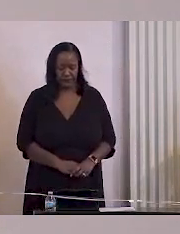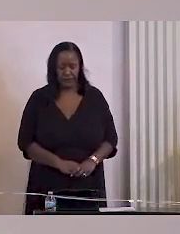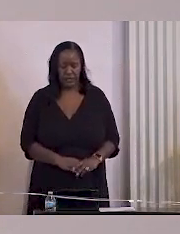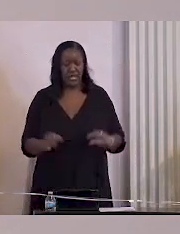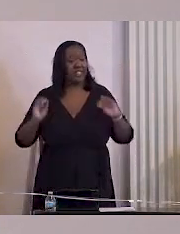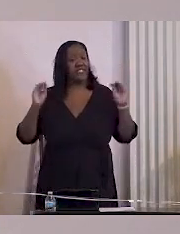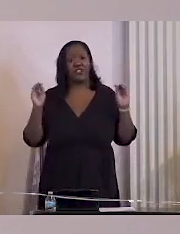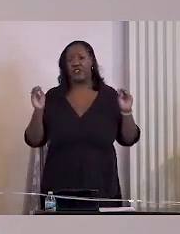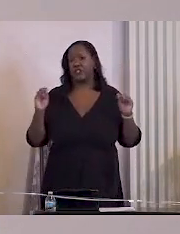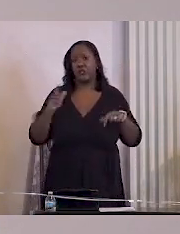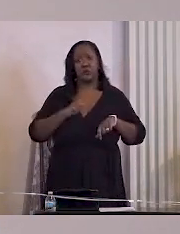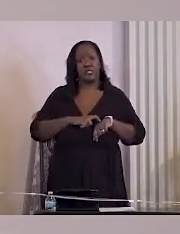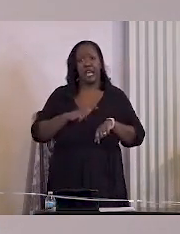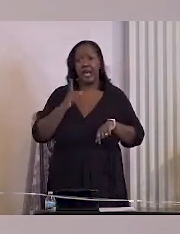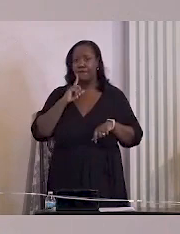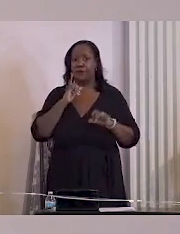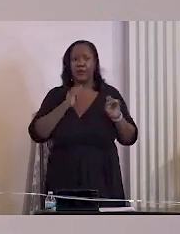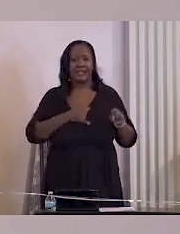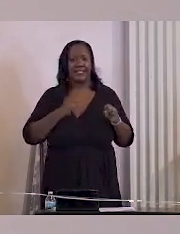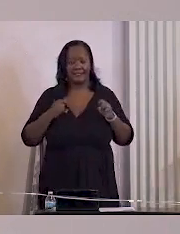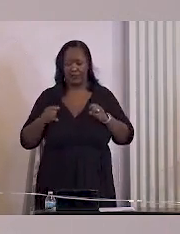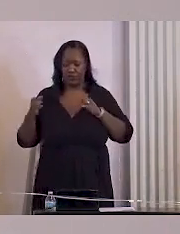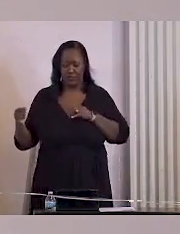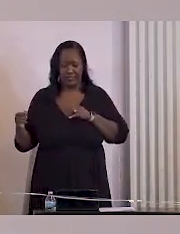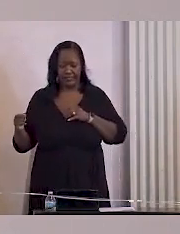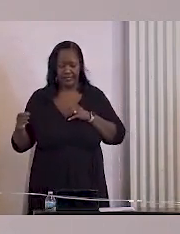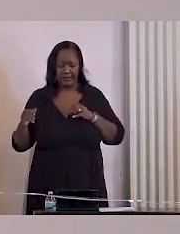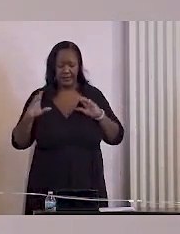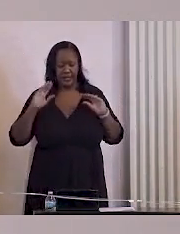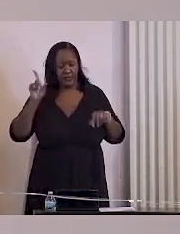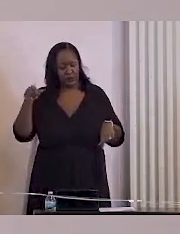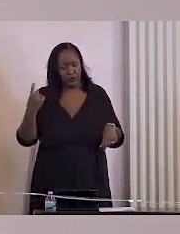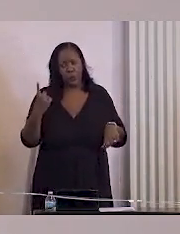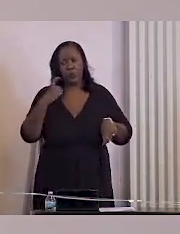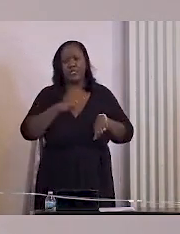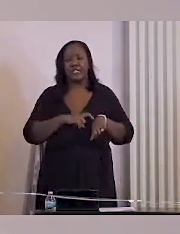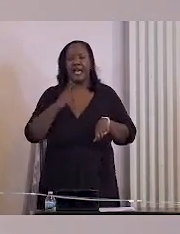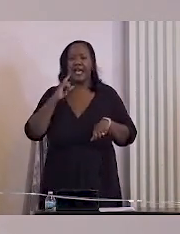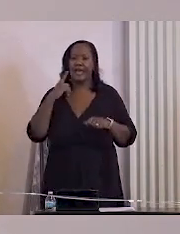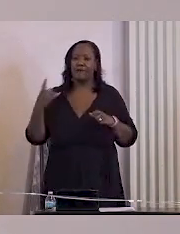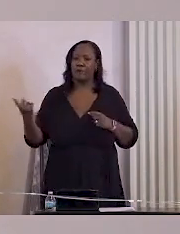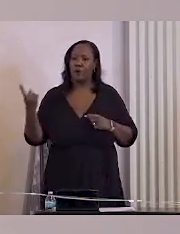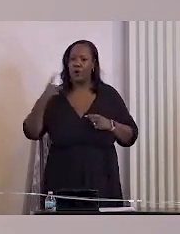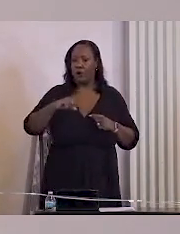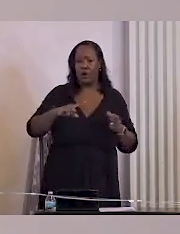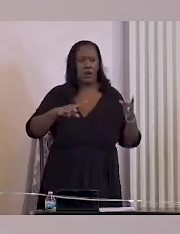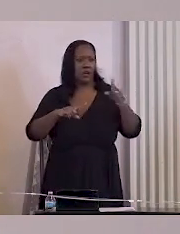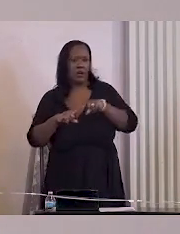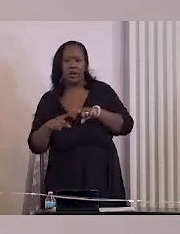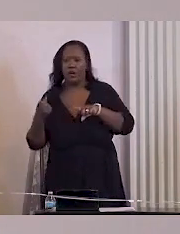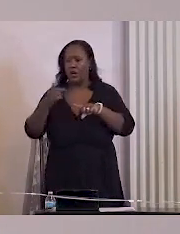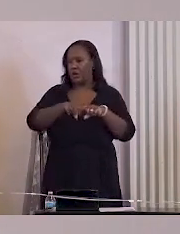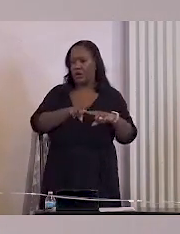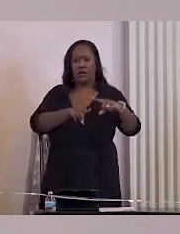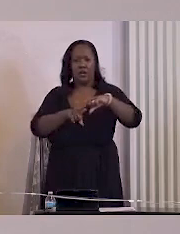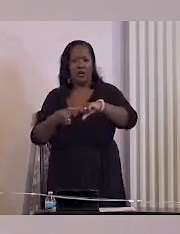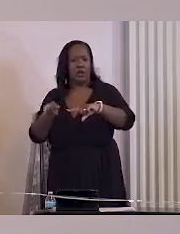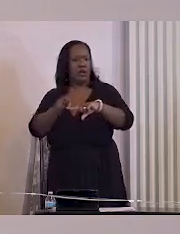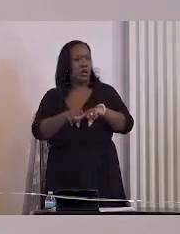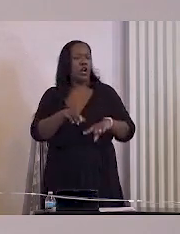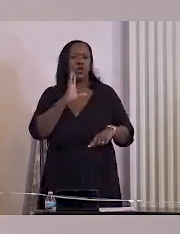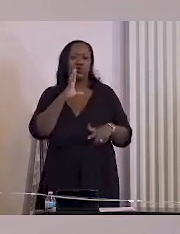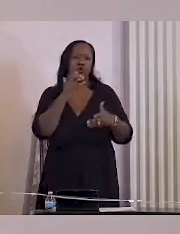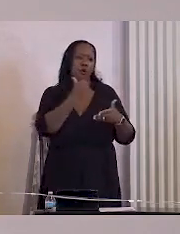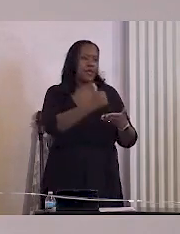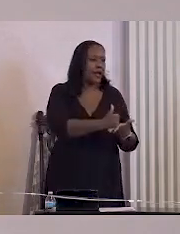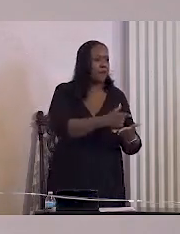There is no time for individualism. There is only time for weaving a stronger web to catch those who